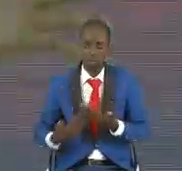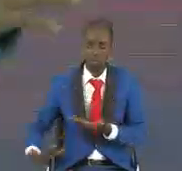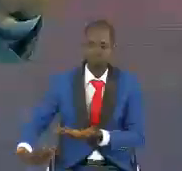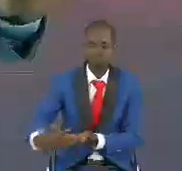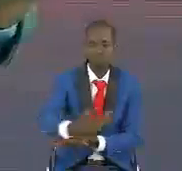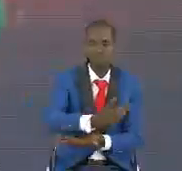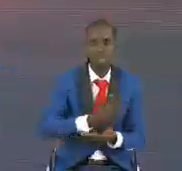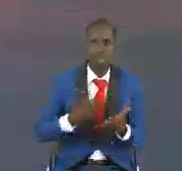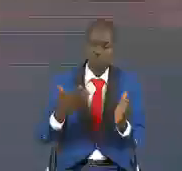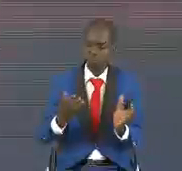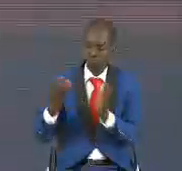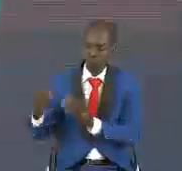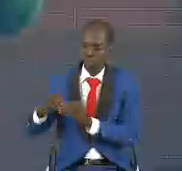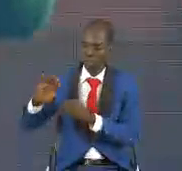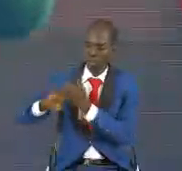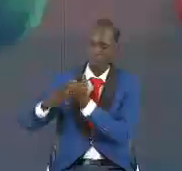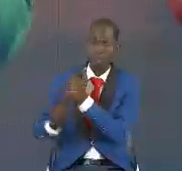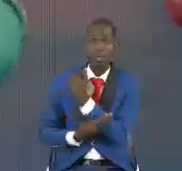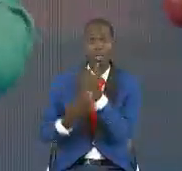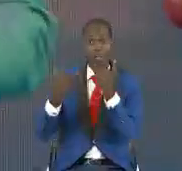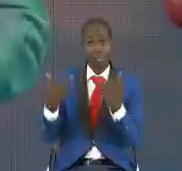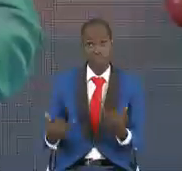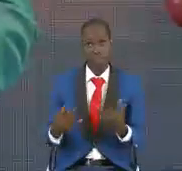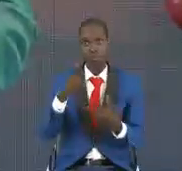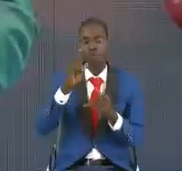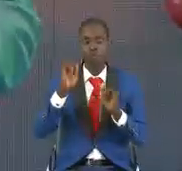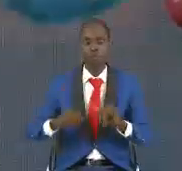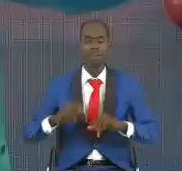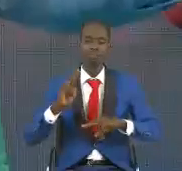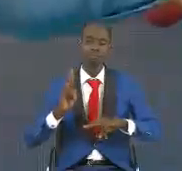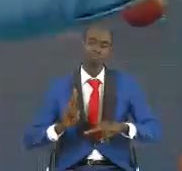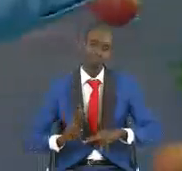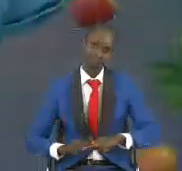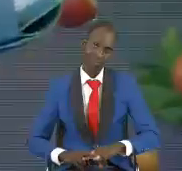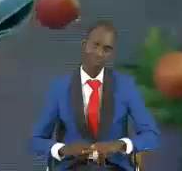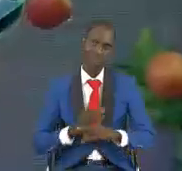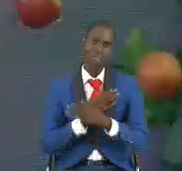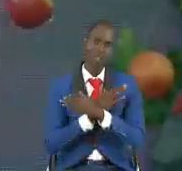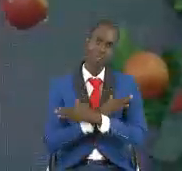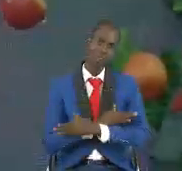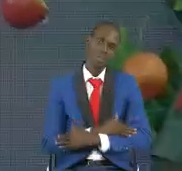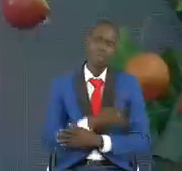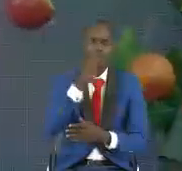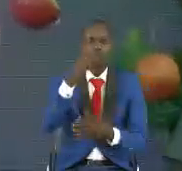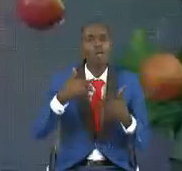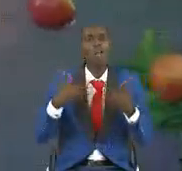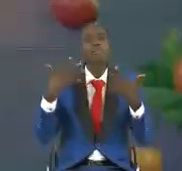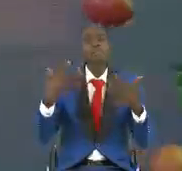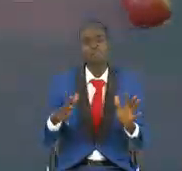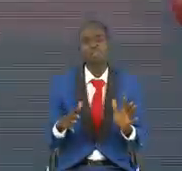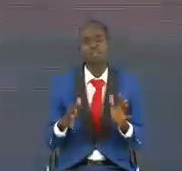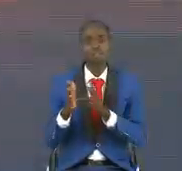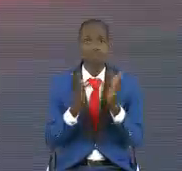barn, now you can sit down because you're finished. Jesus